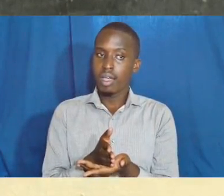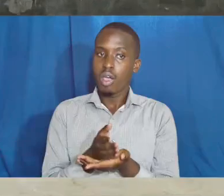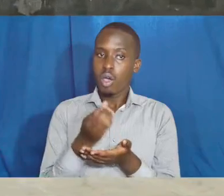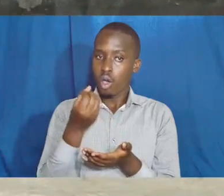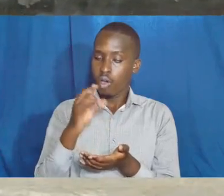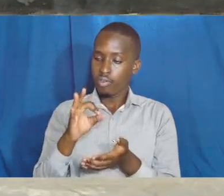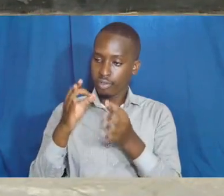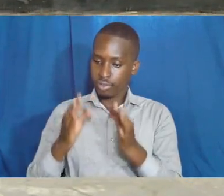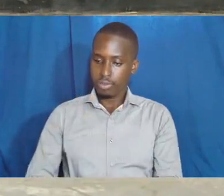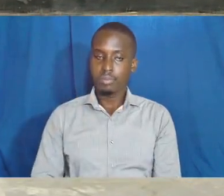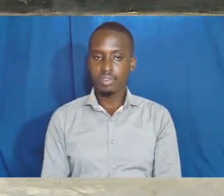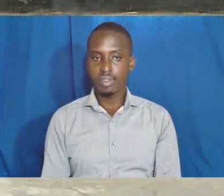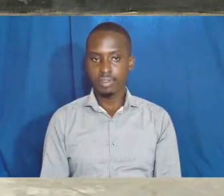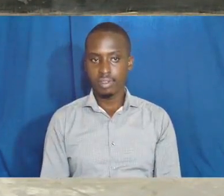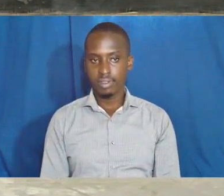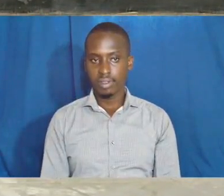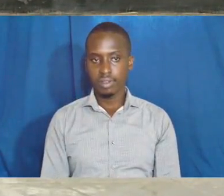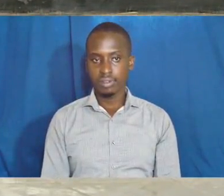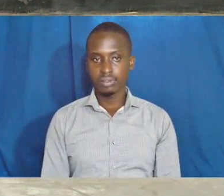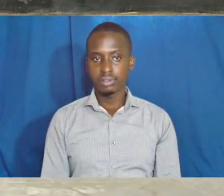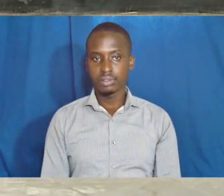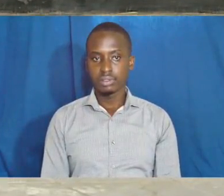of substances.